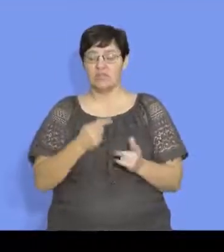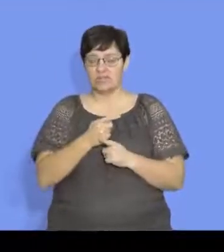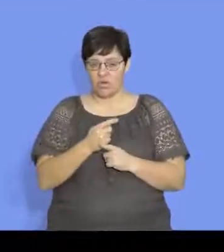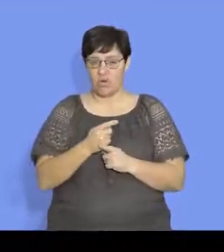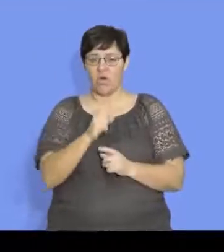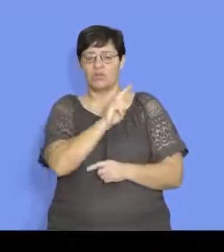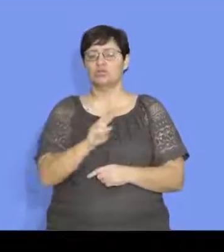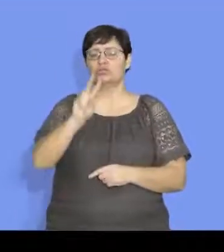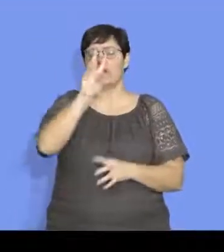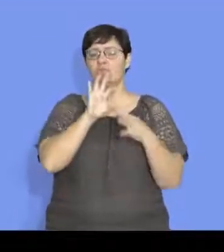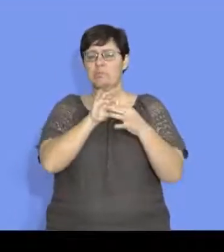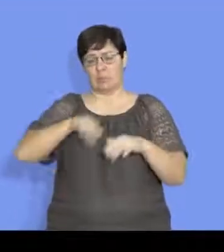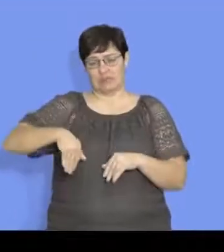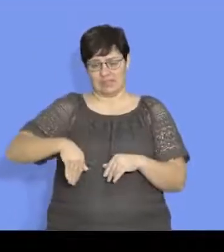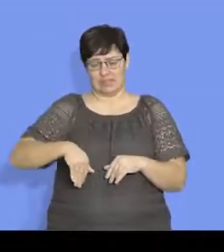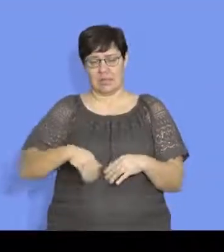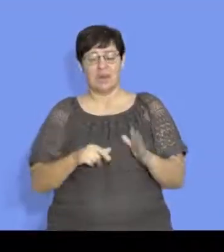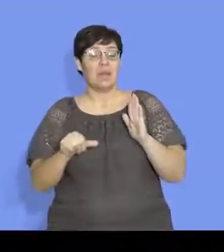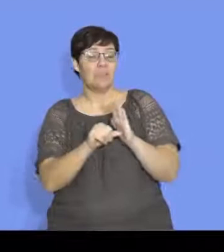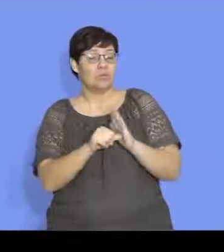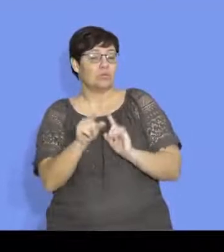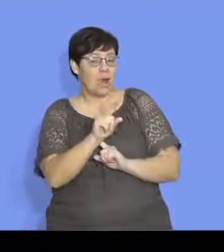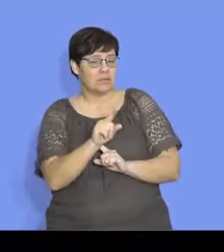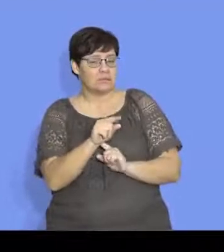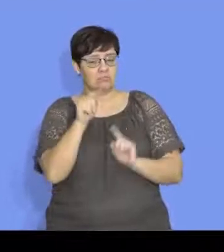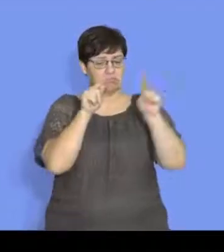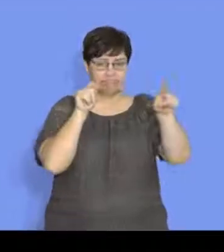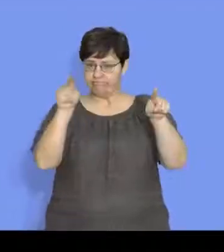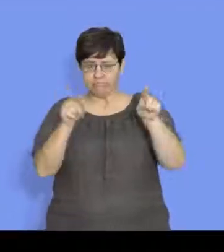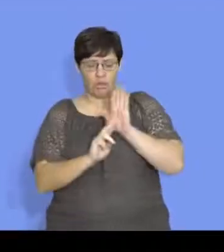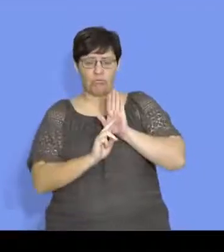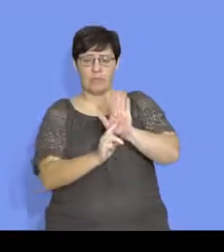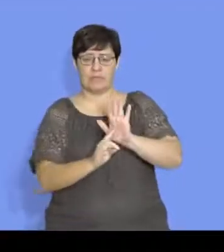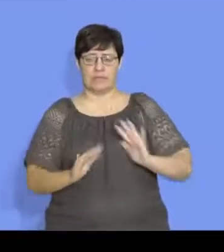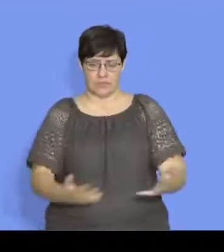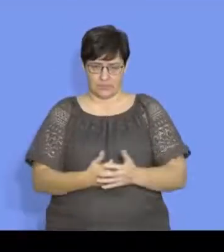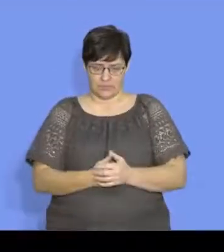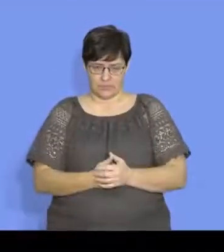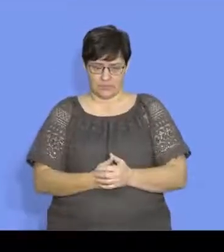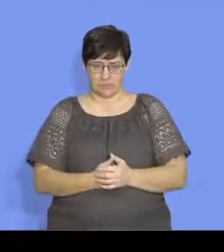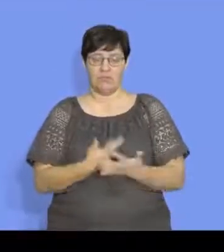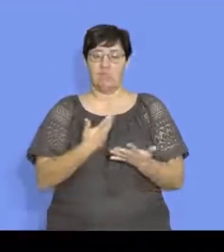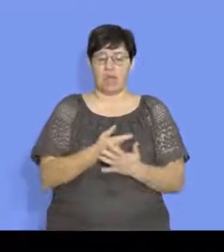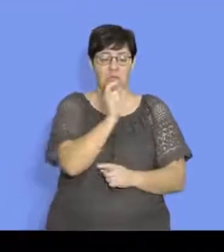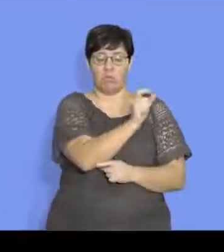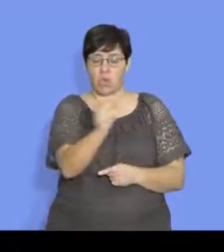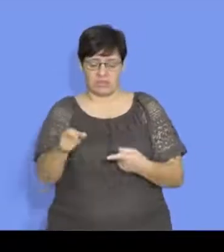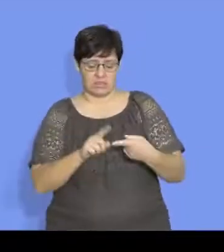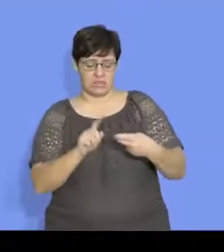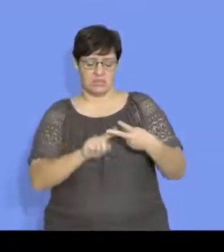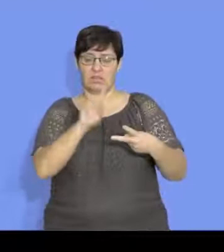critical focus is how we represent these. Now, relationships can be represented in words, tables, and